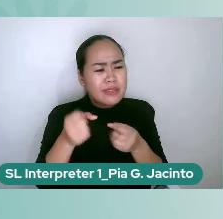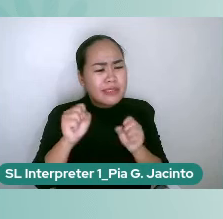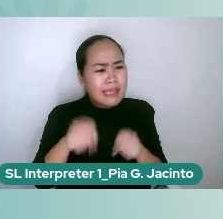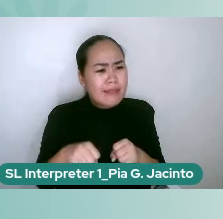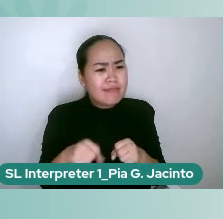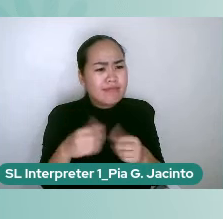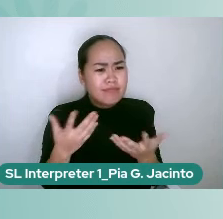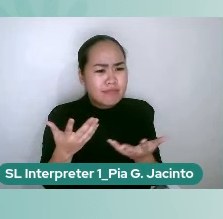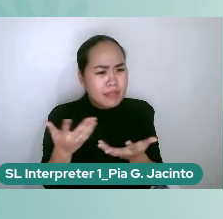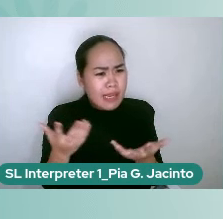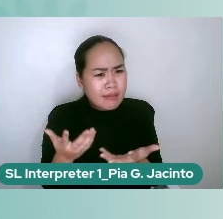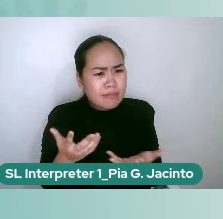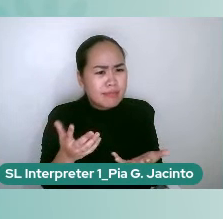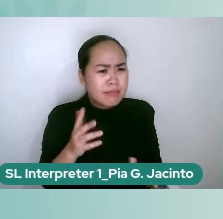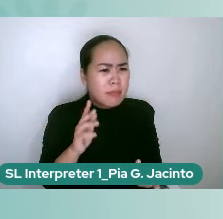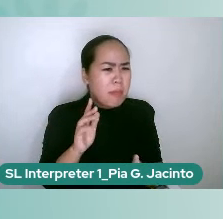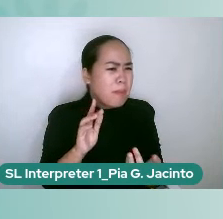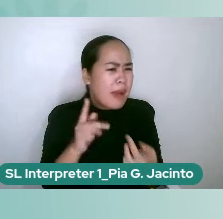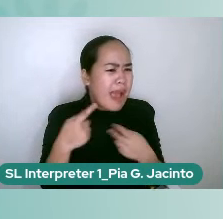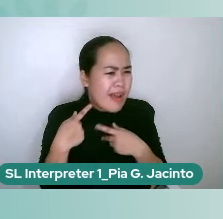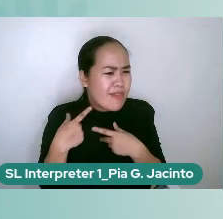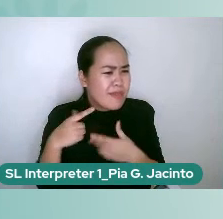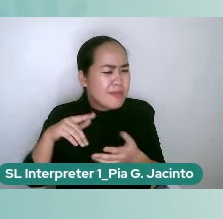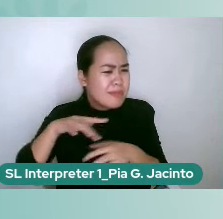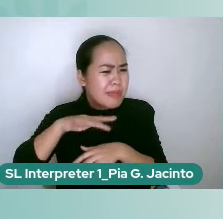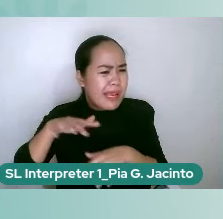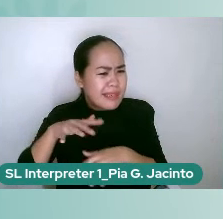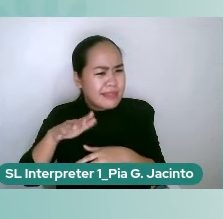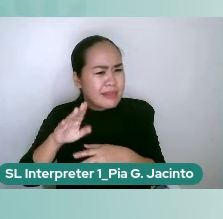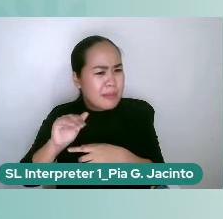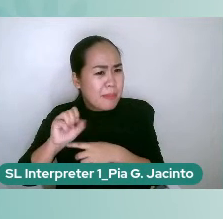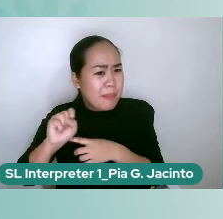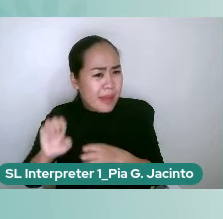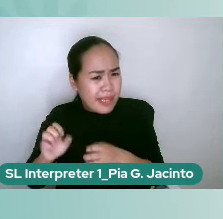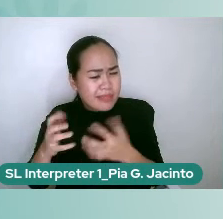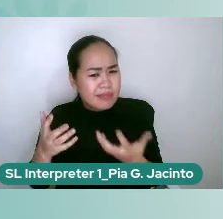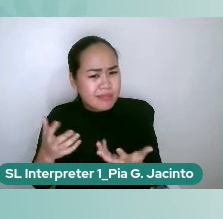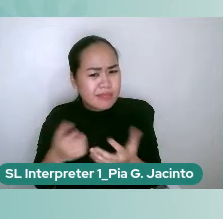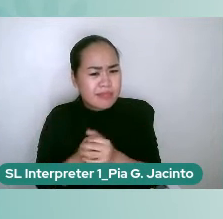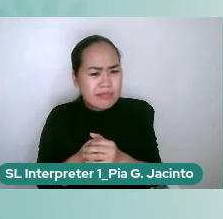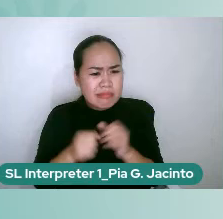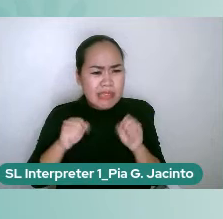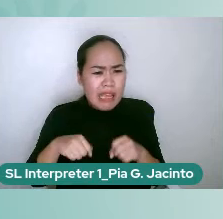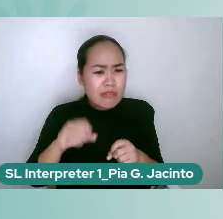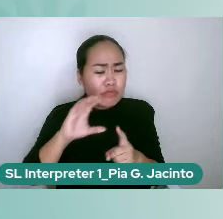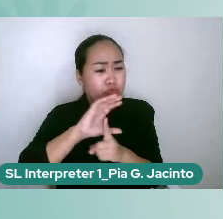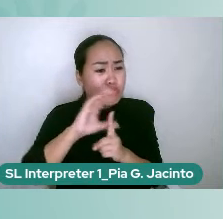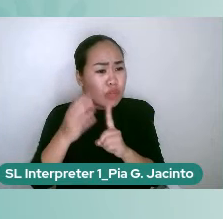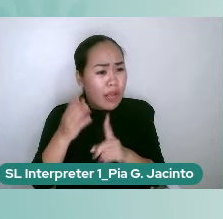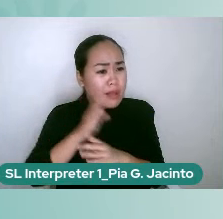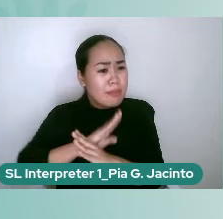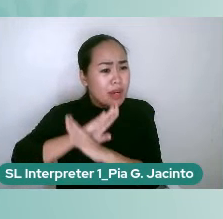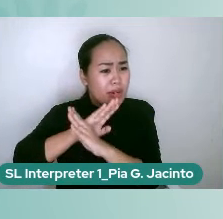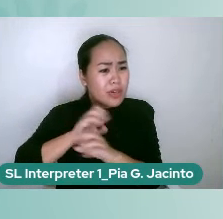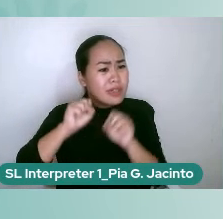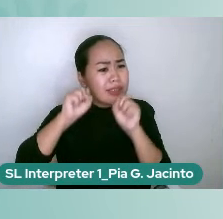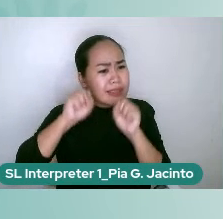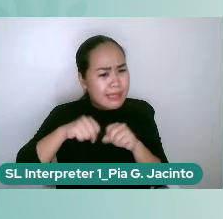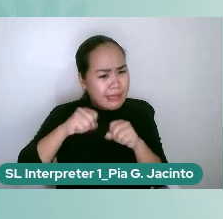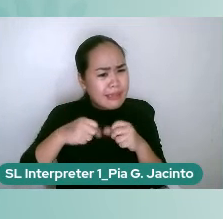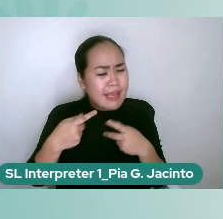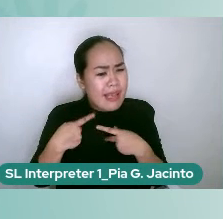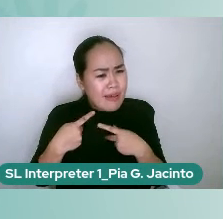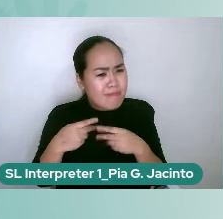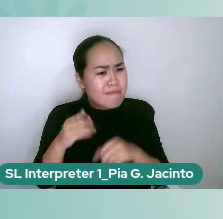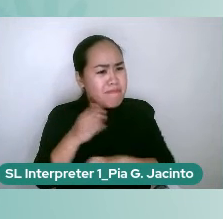care or lab-based models. It overcomes cultural barriers, it facilitates scale up, and thereby can